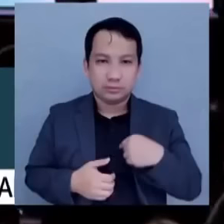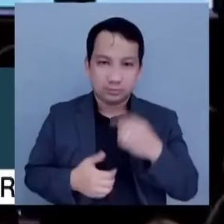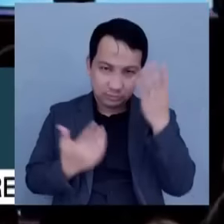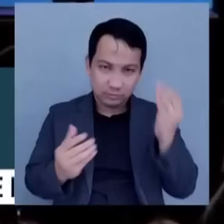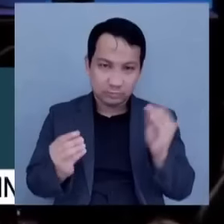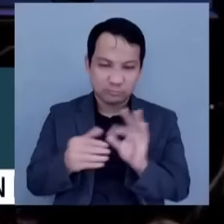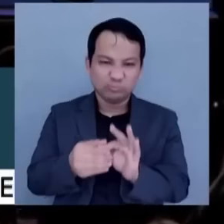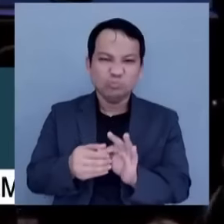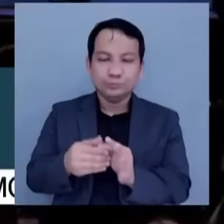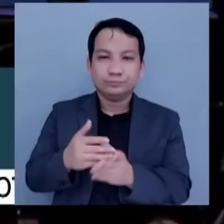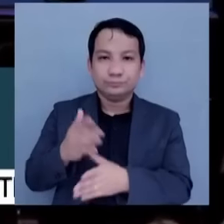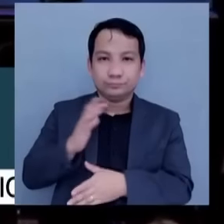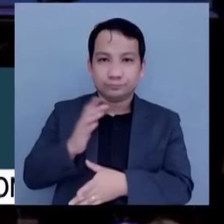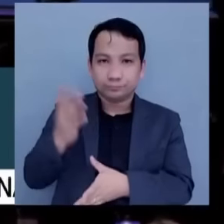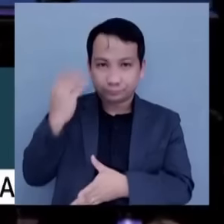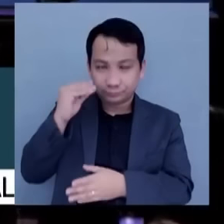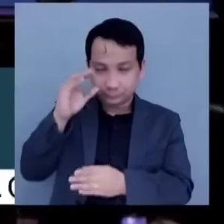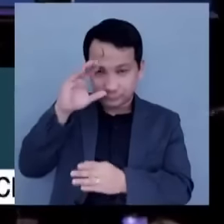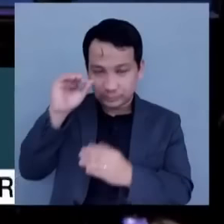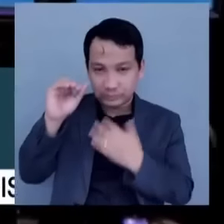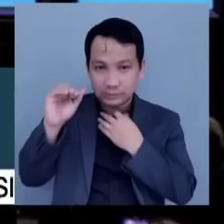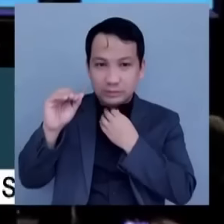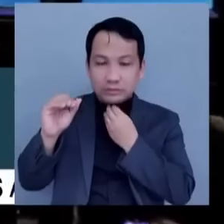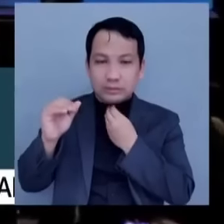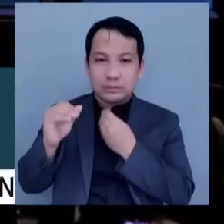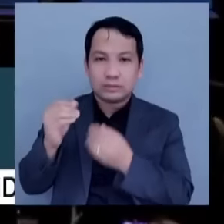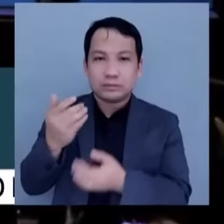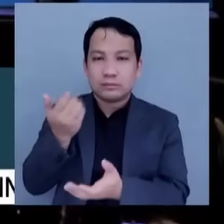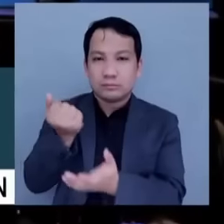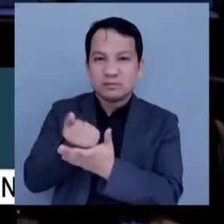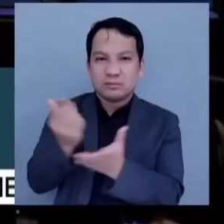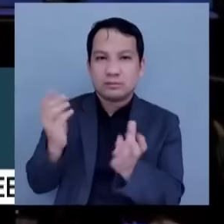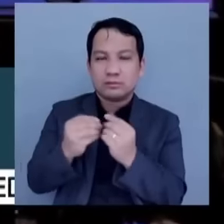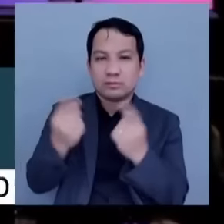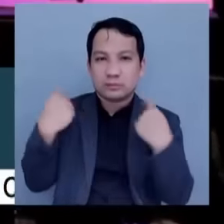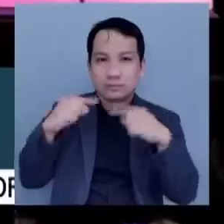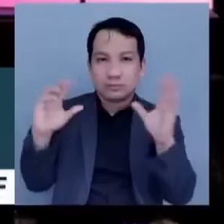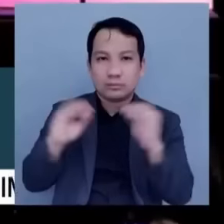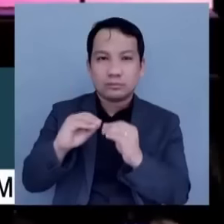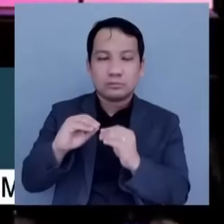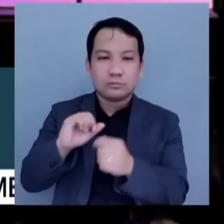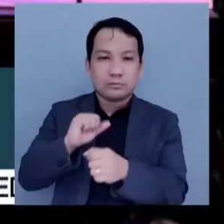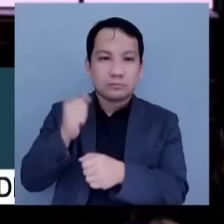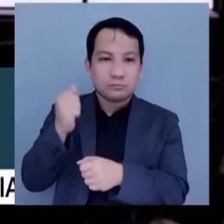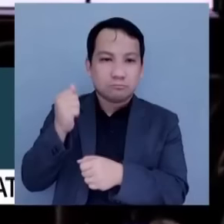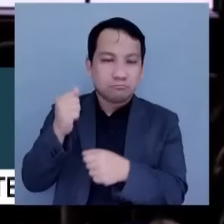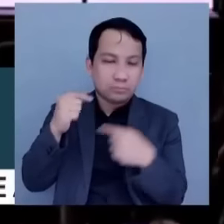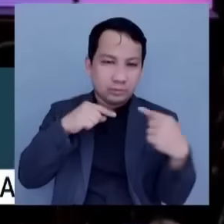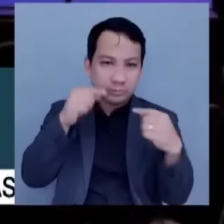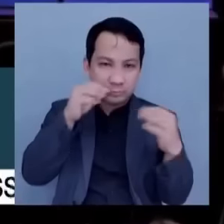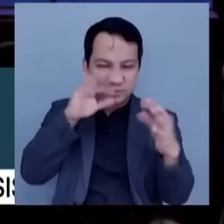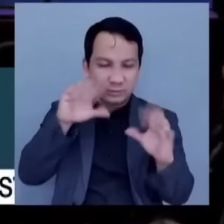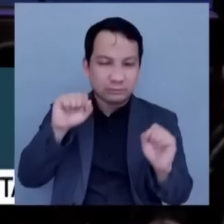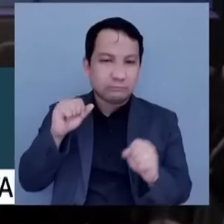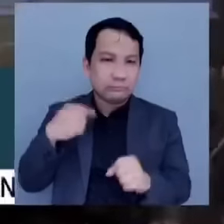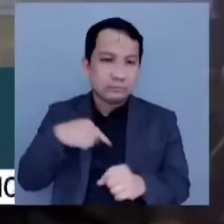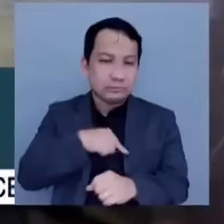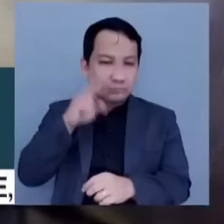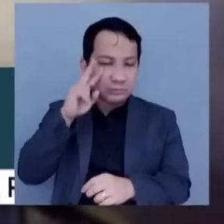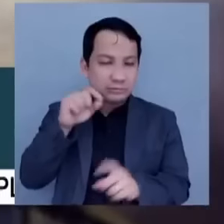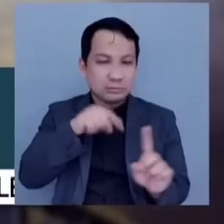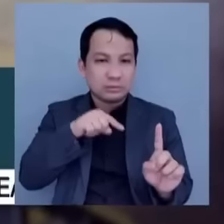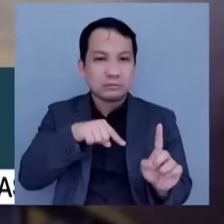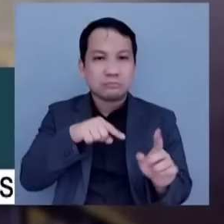father, former President Rodrigo Duterte, had accused his successor of drug use, and President Ferdinand Marcos Jr. had said that the